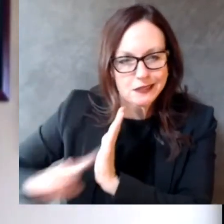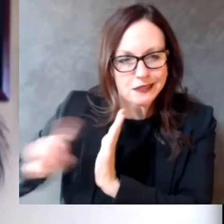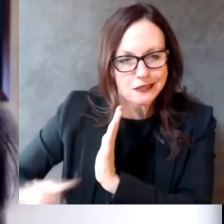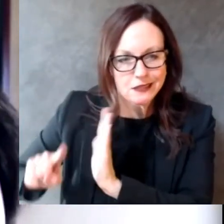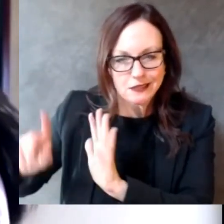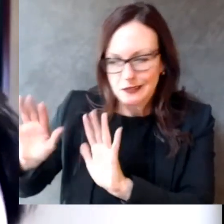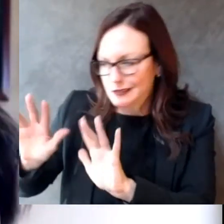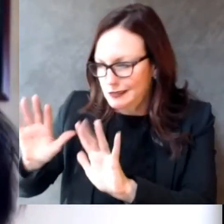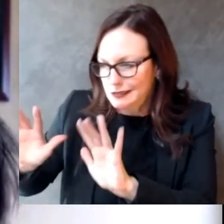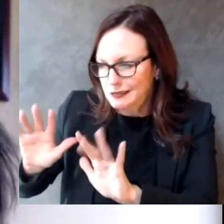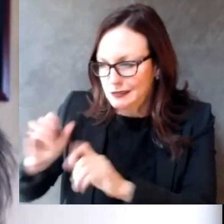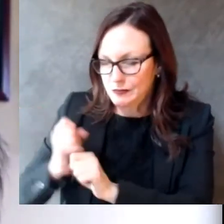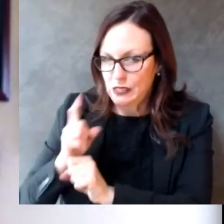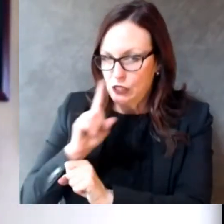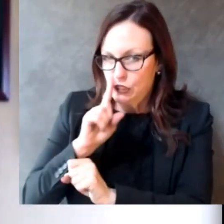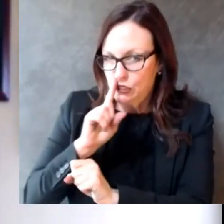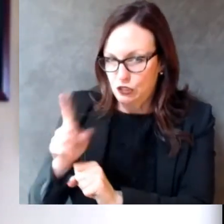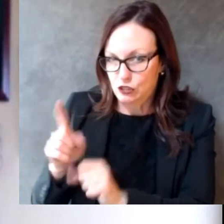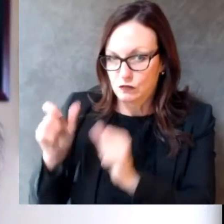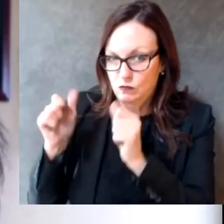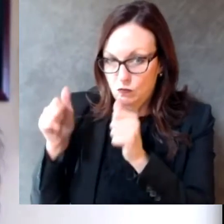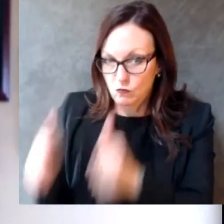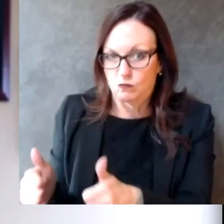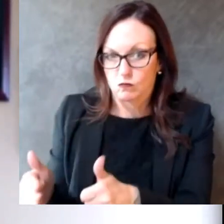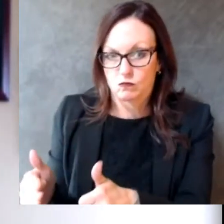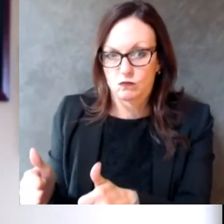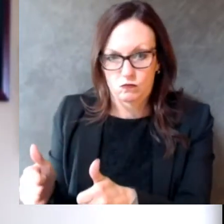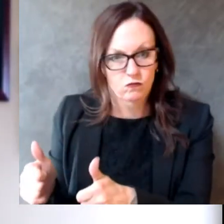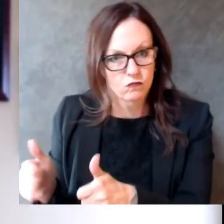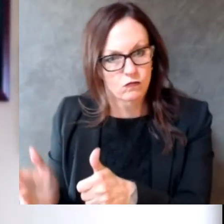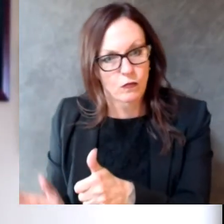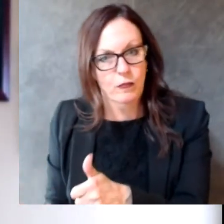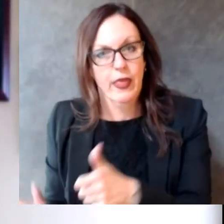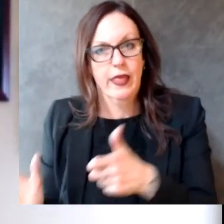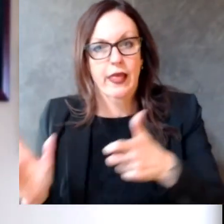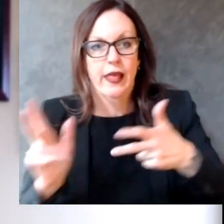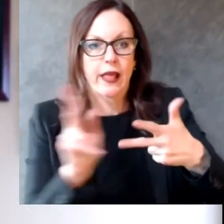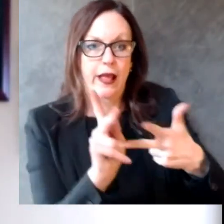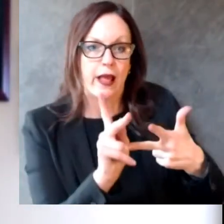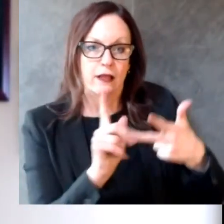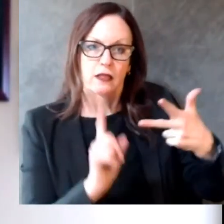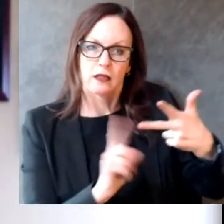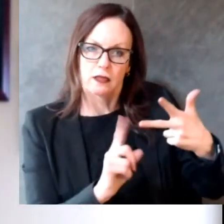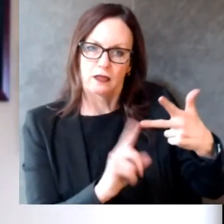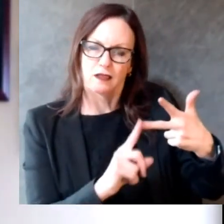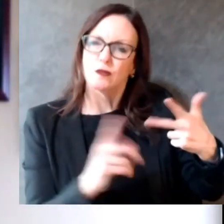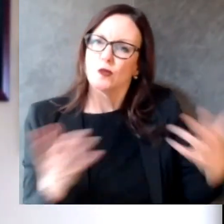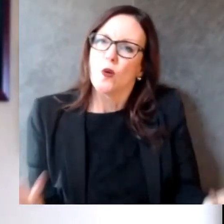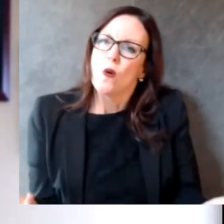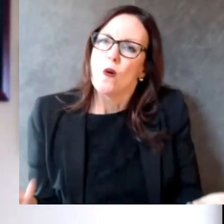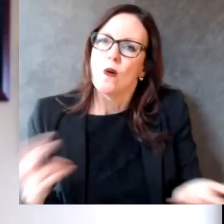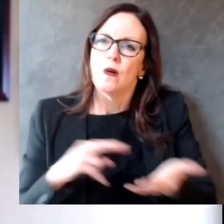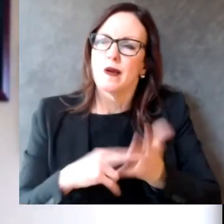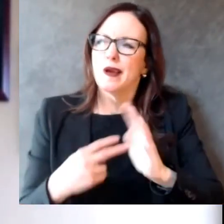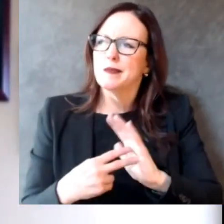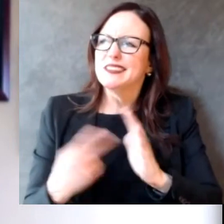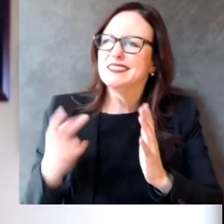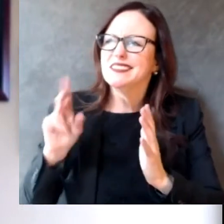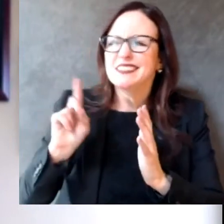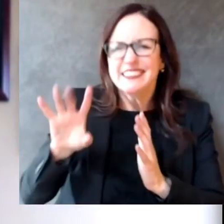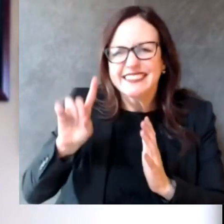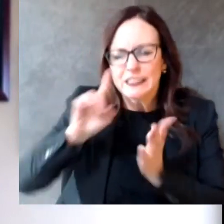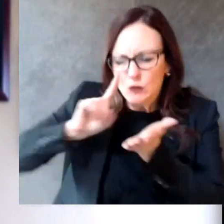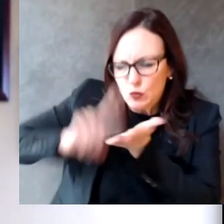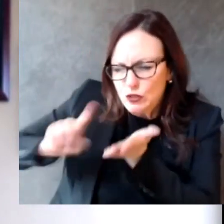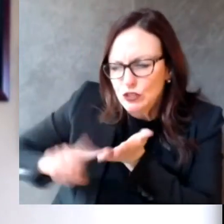stakeholders who are on the medical provider side and also the public. And when we resumed administration of this